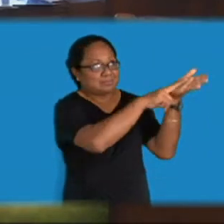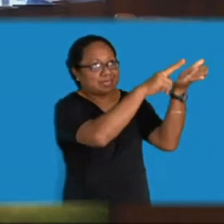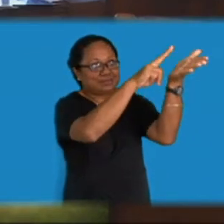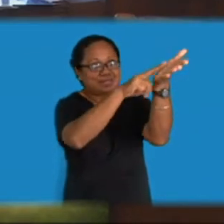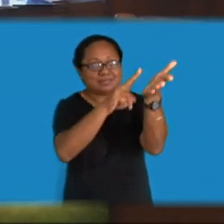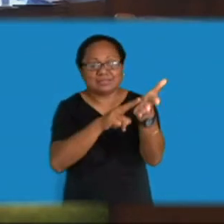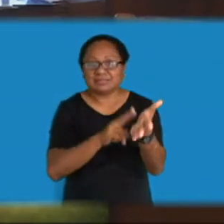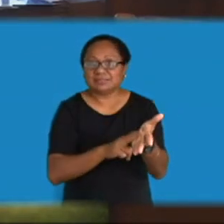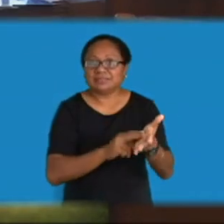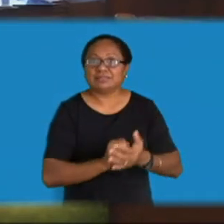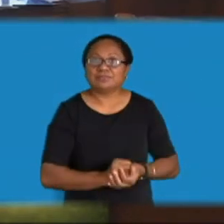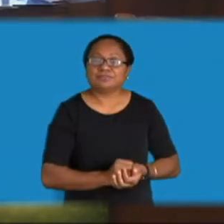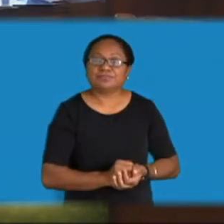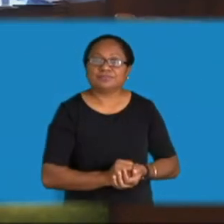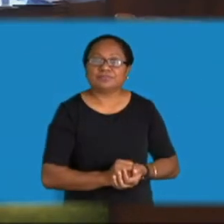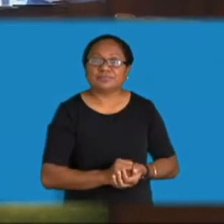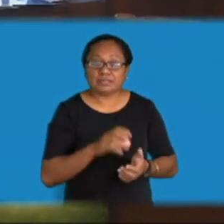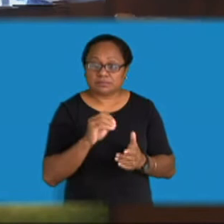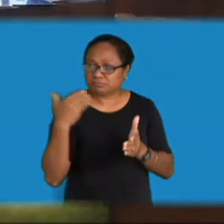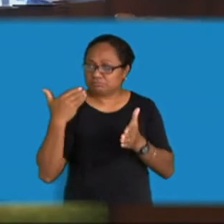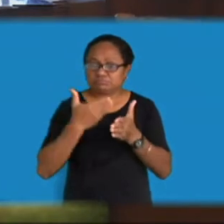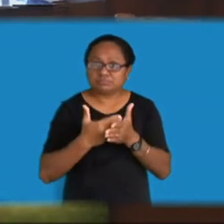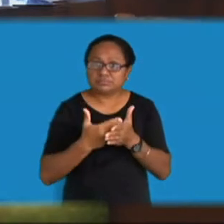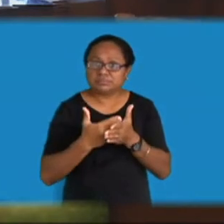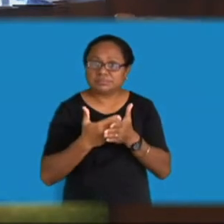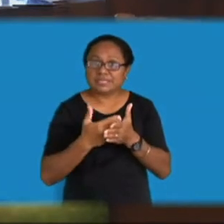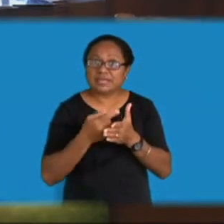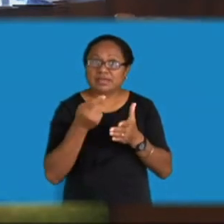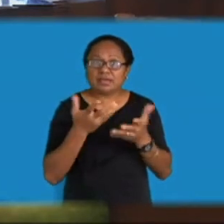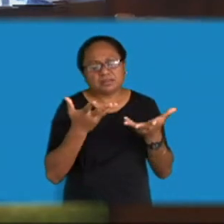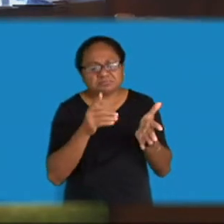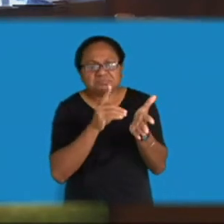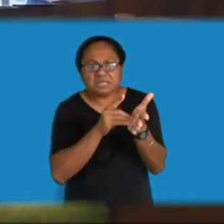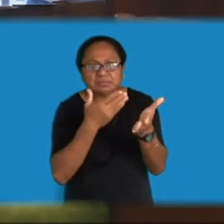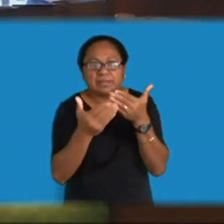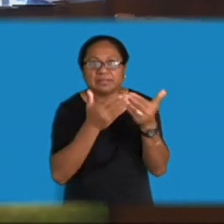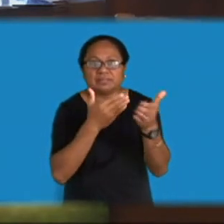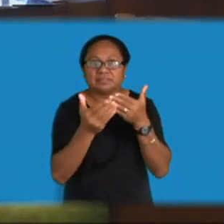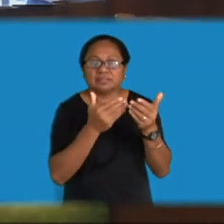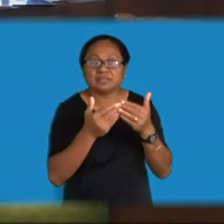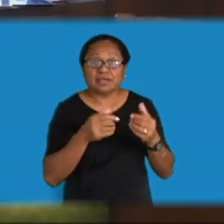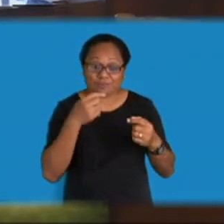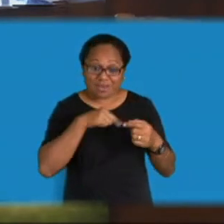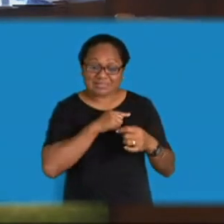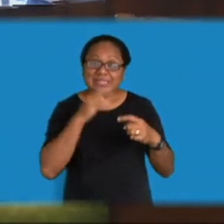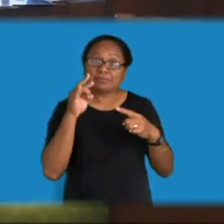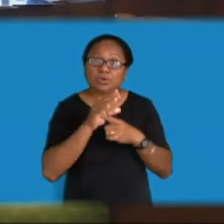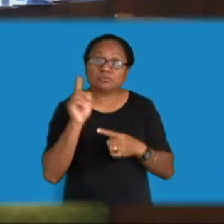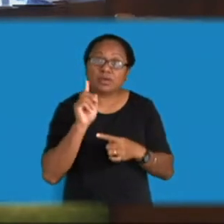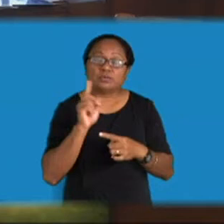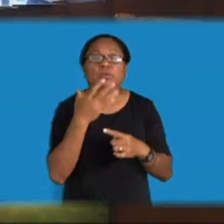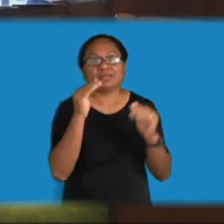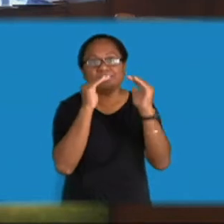agreed to it. Madam Speaker, to this date, that actual date doesn't matter to us. What matters at the end of the day is a fair